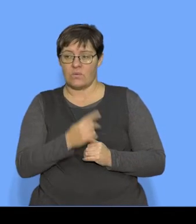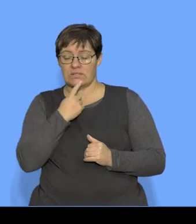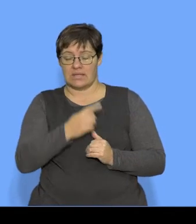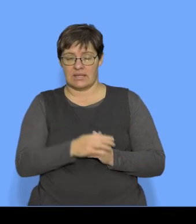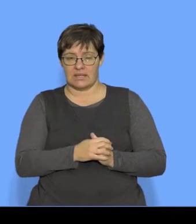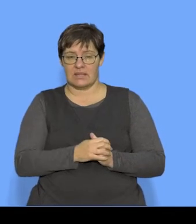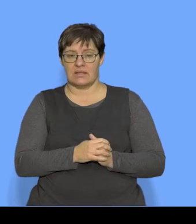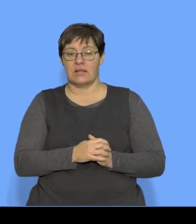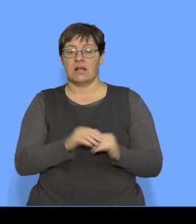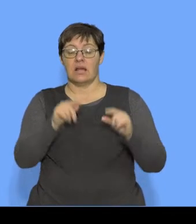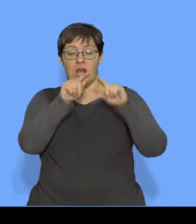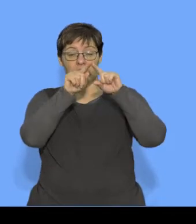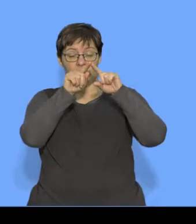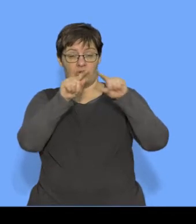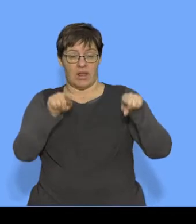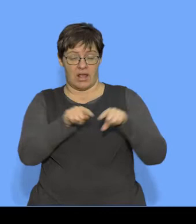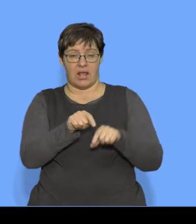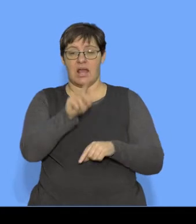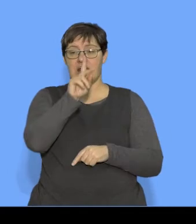that triangle